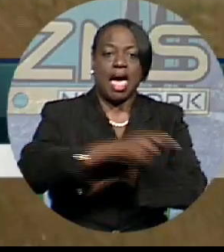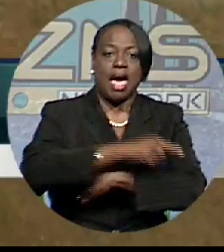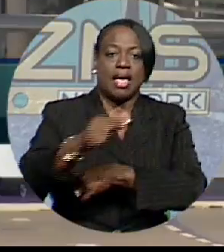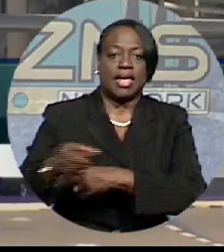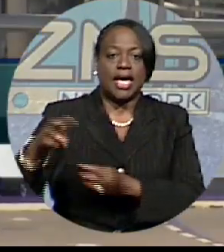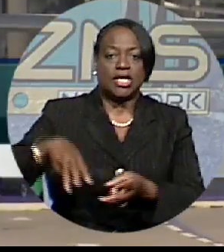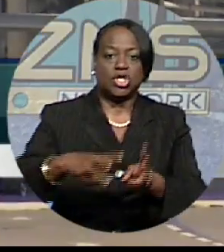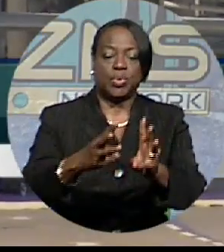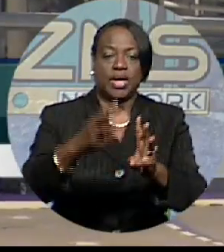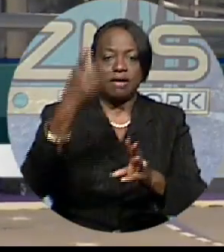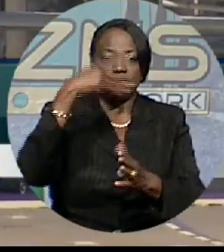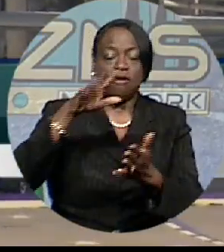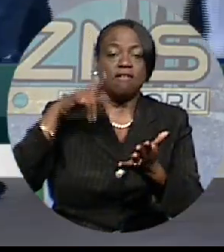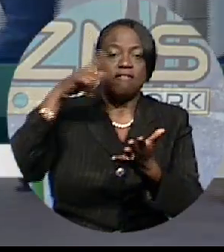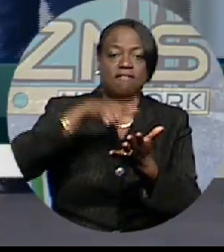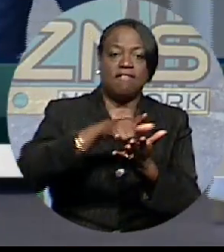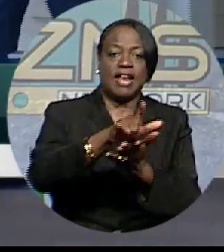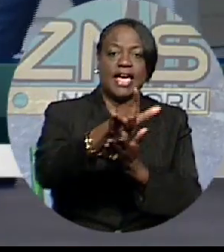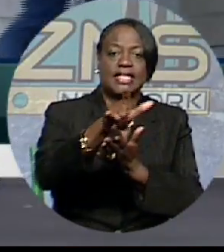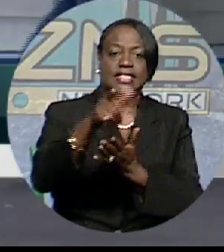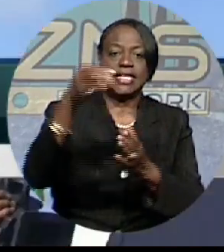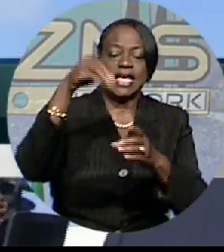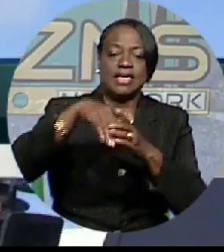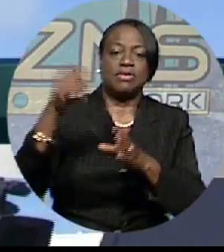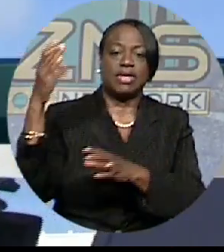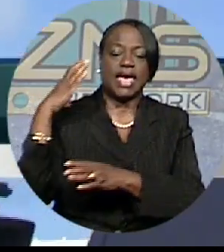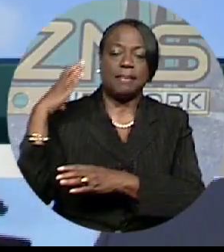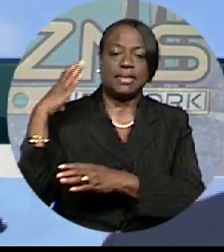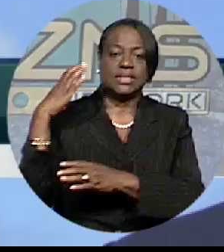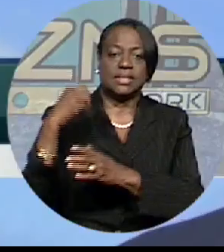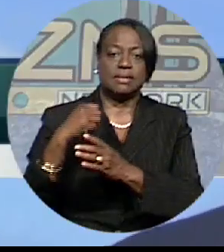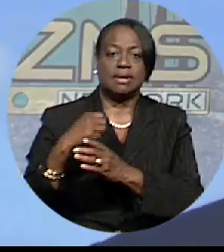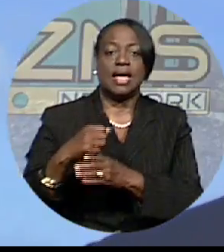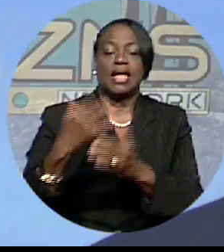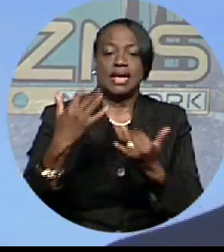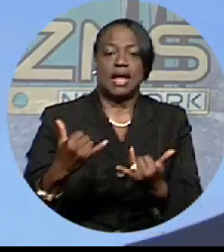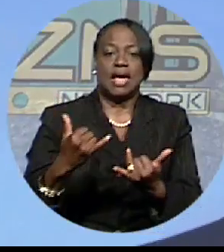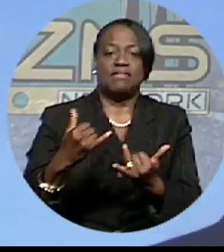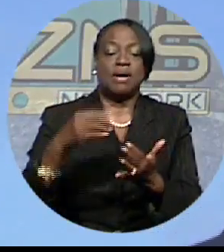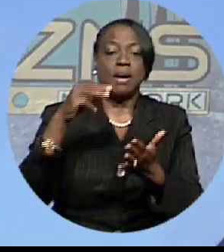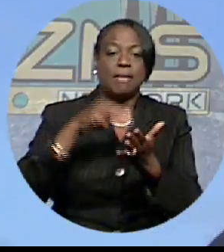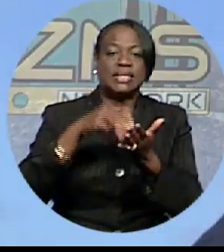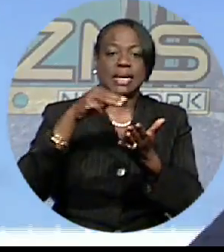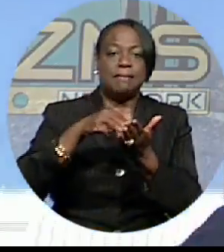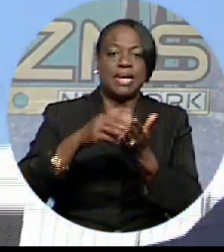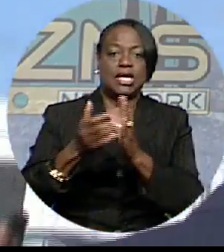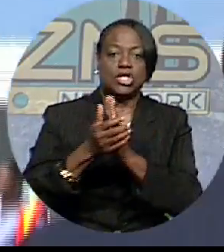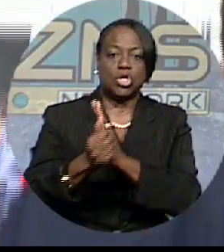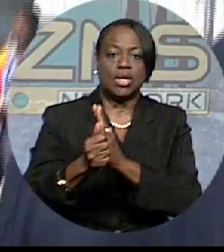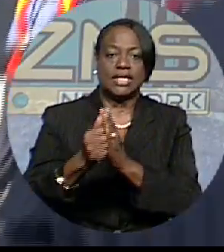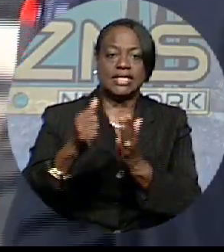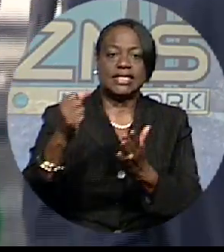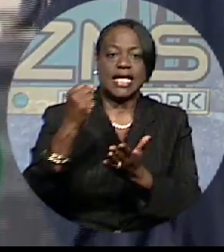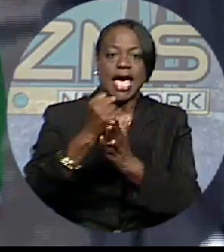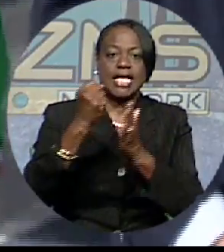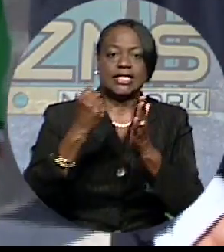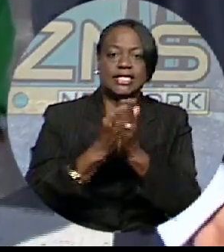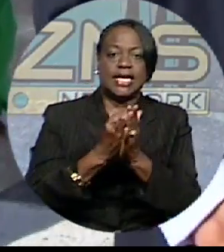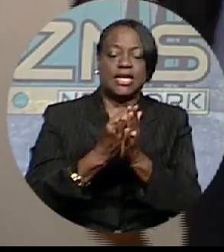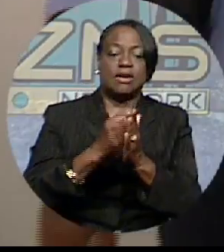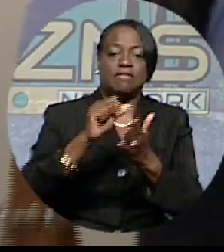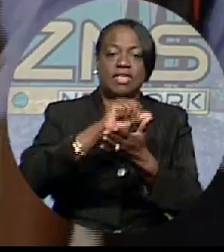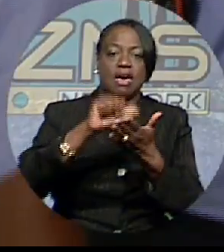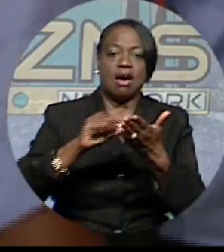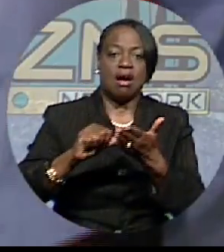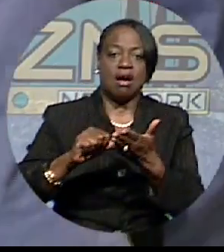capital. And now this premier facility can boast of having a multi-million dollar state-of-the-art new radar center. The nation's